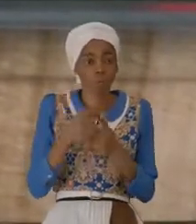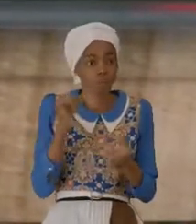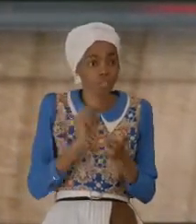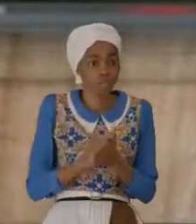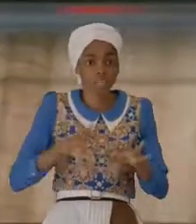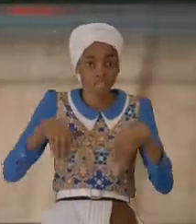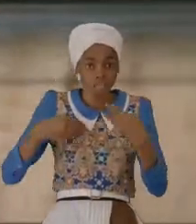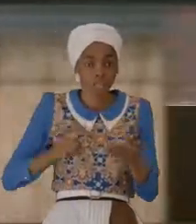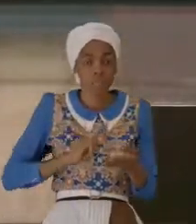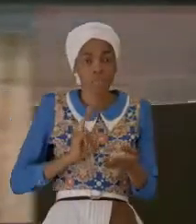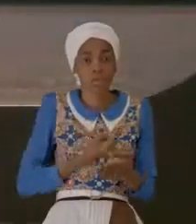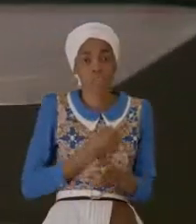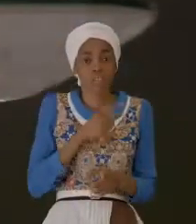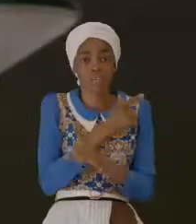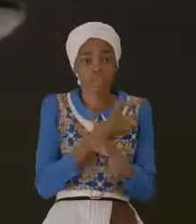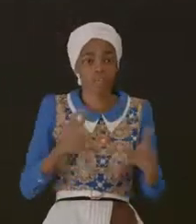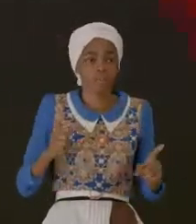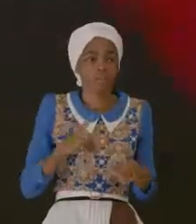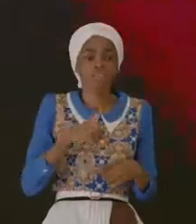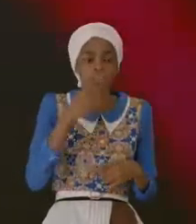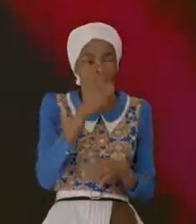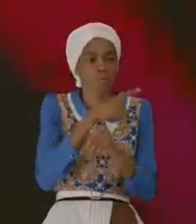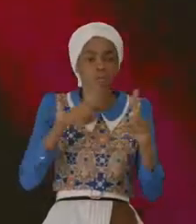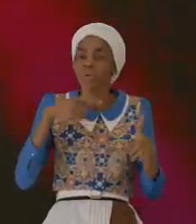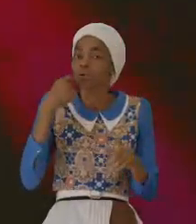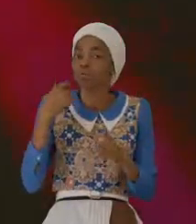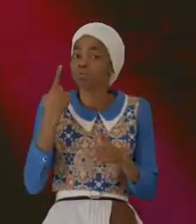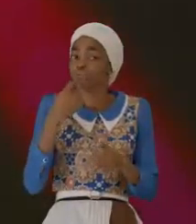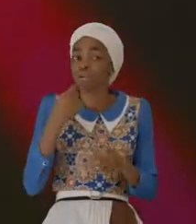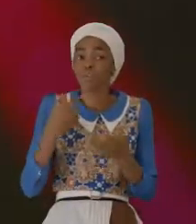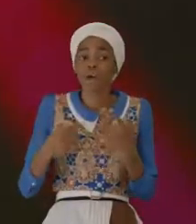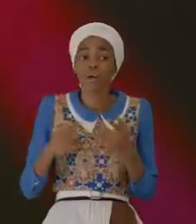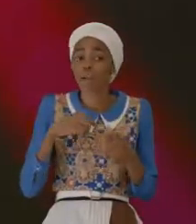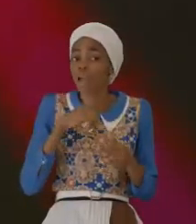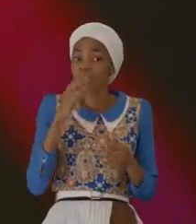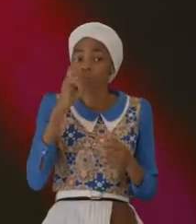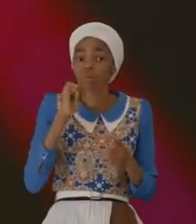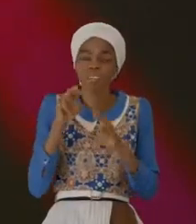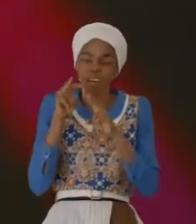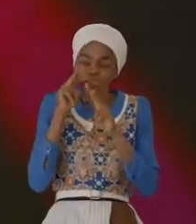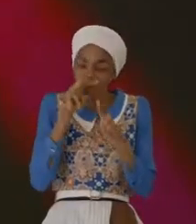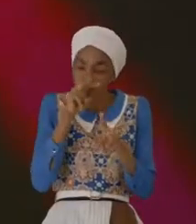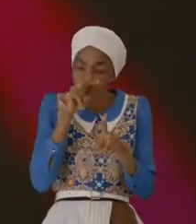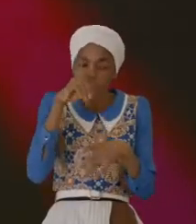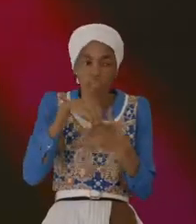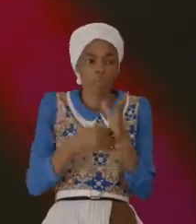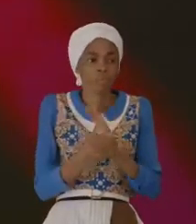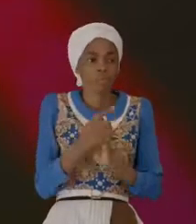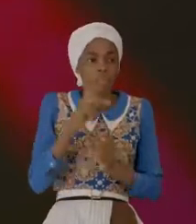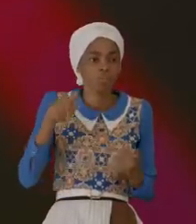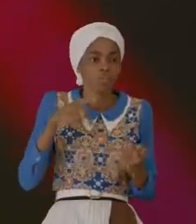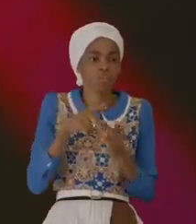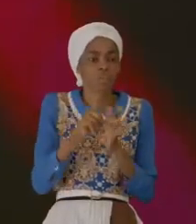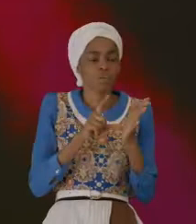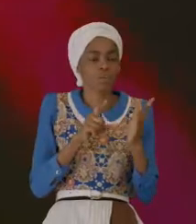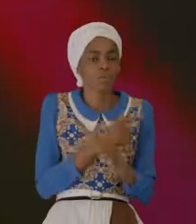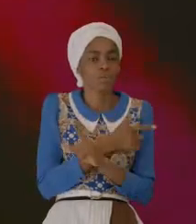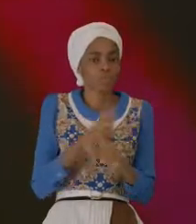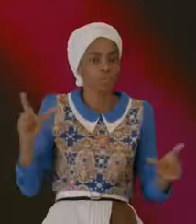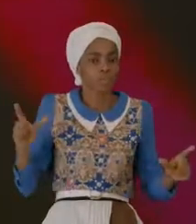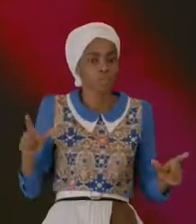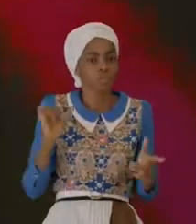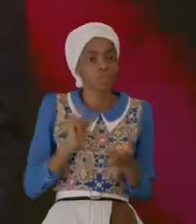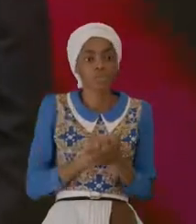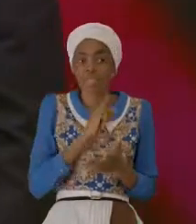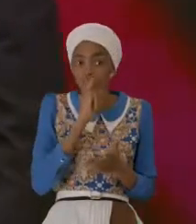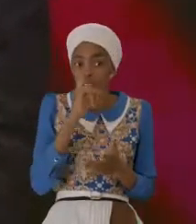Liberty it says into the perfect law of Liberty that's the watch of